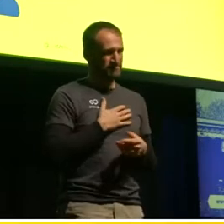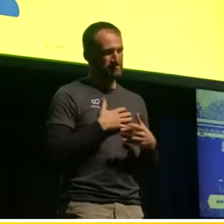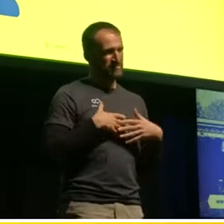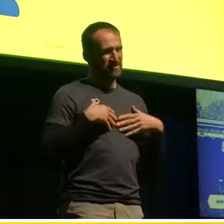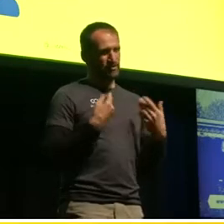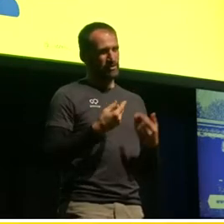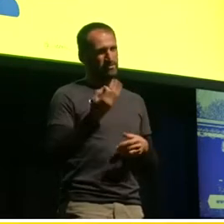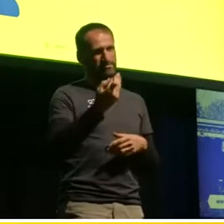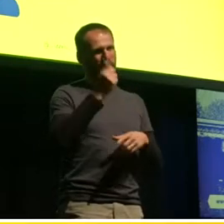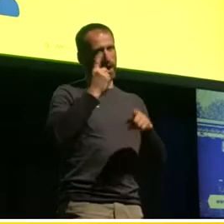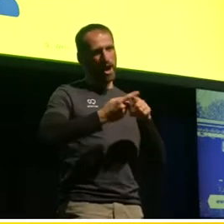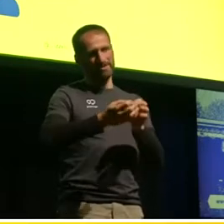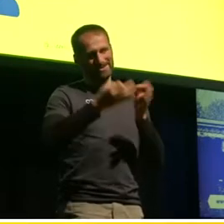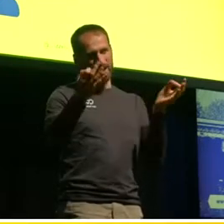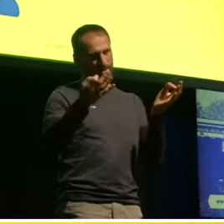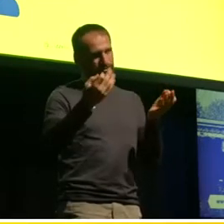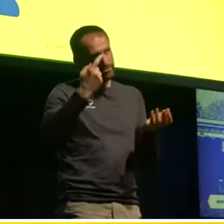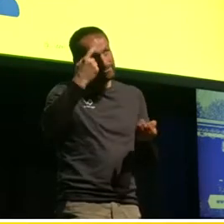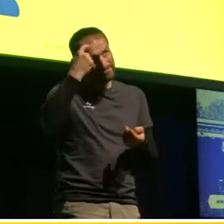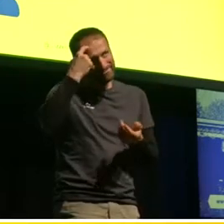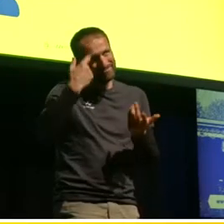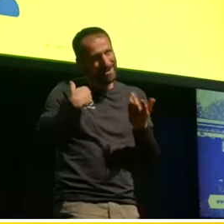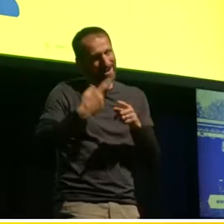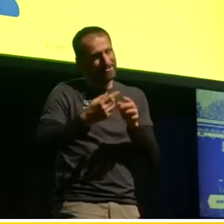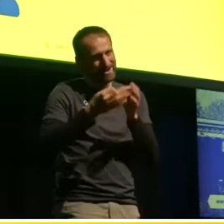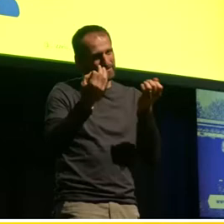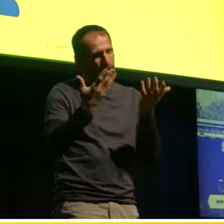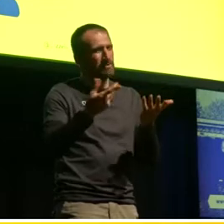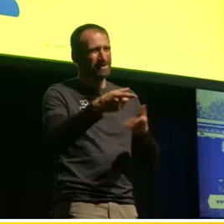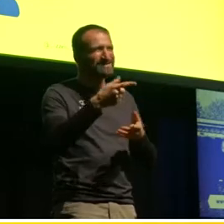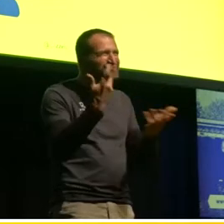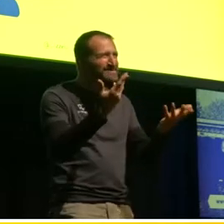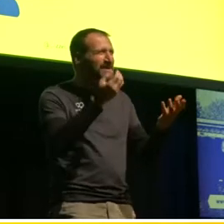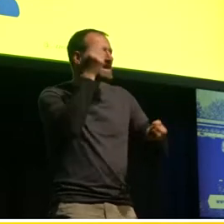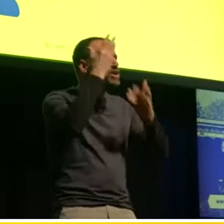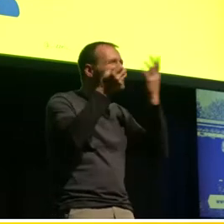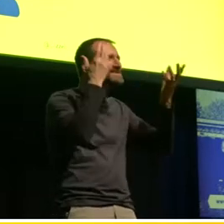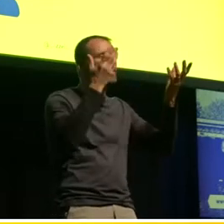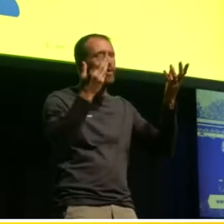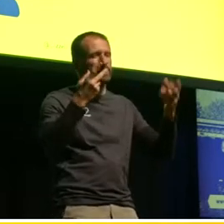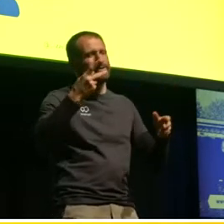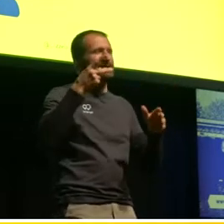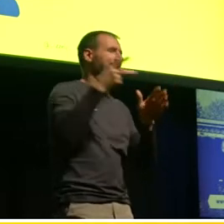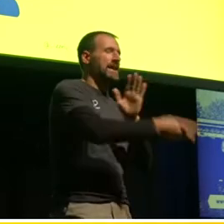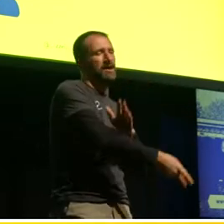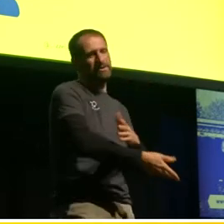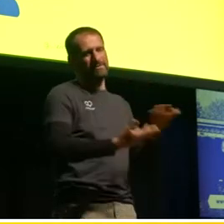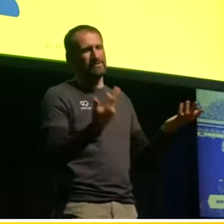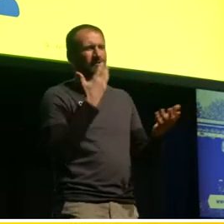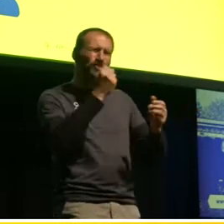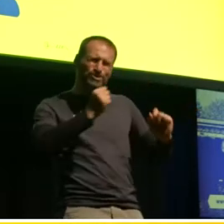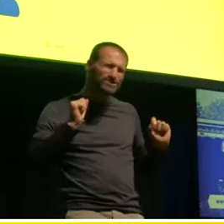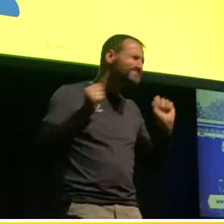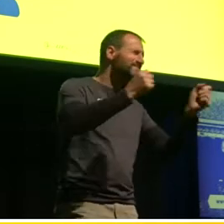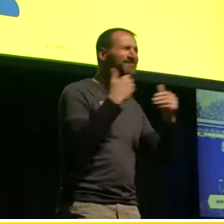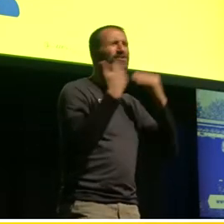day, at least in my mind. And of course, this is killing innovation. If you want to move forward or do some fancy stuff, if you want